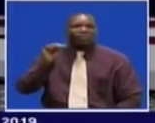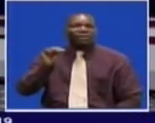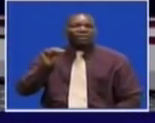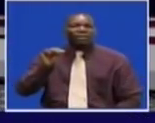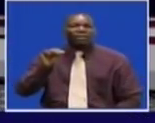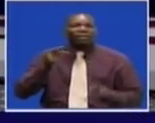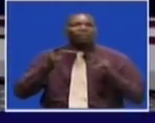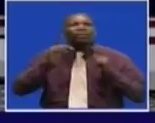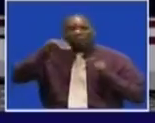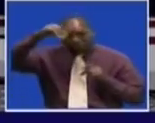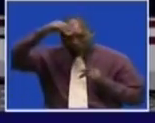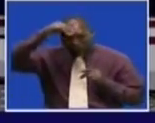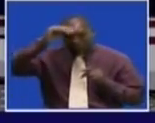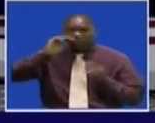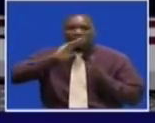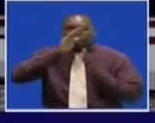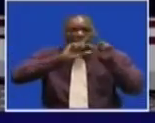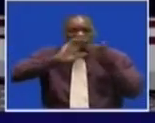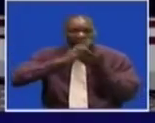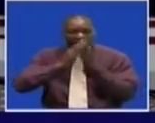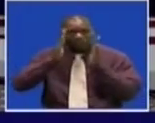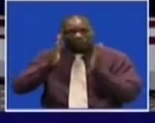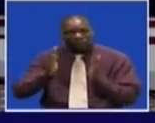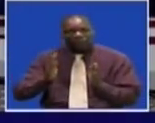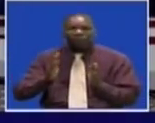Mienga, and my sign language interpreter was